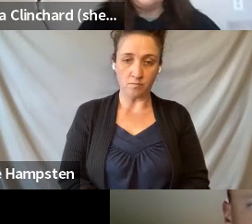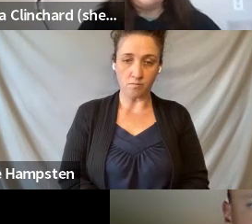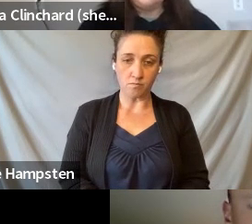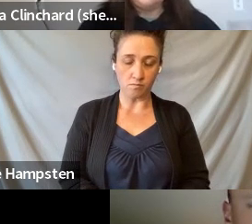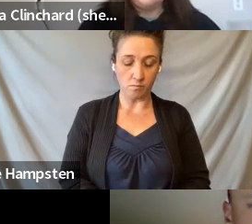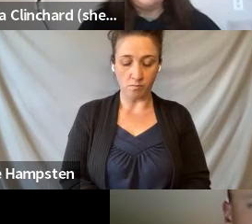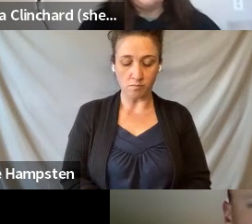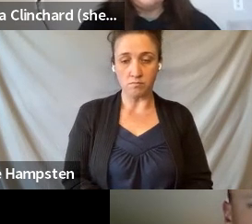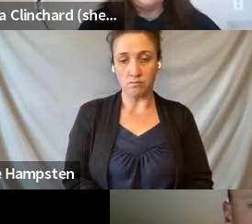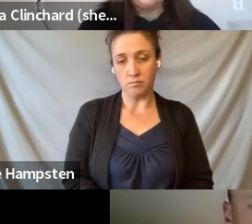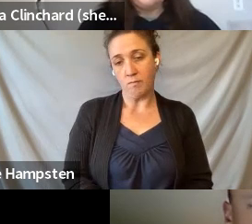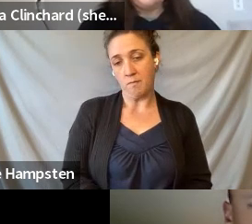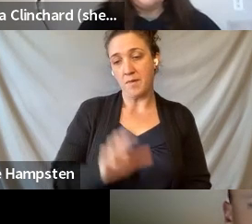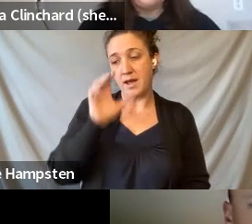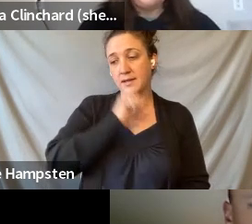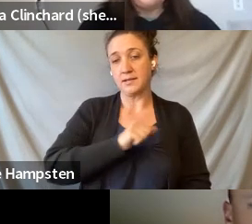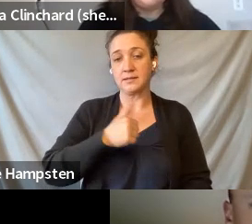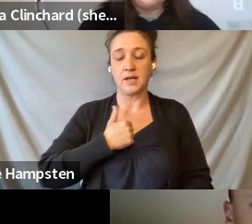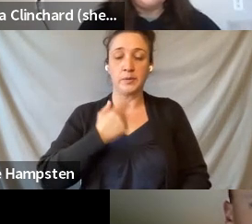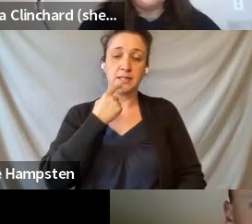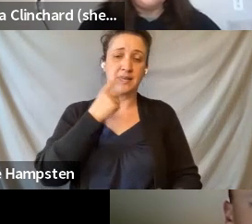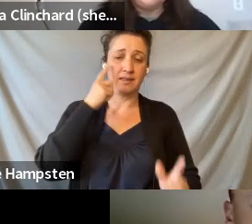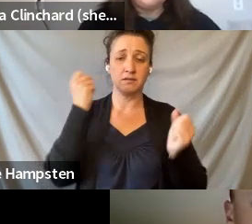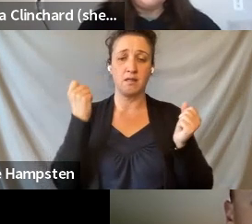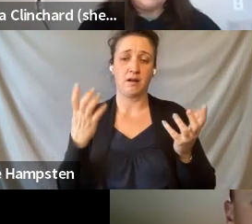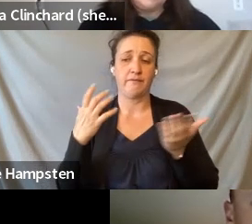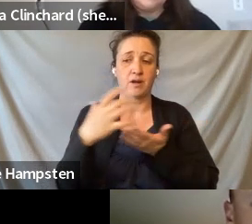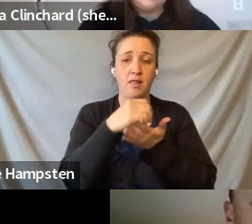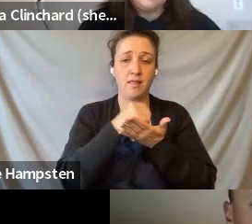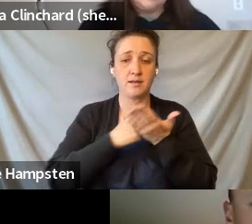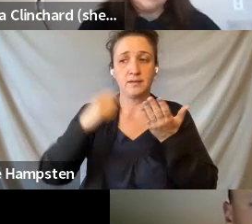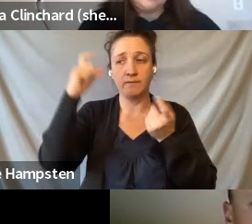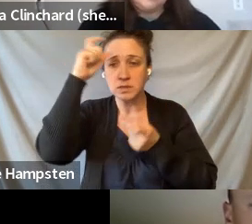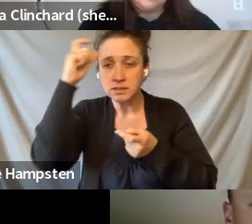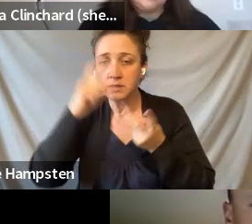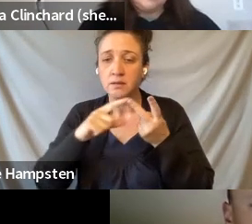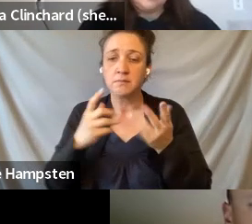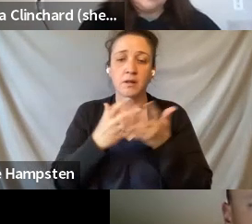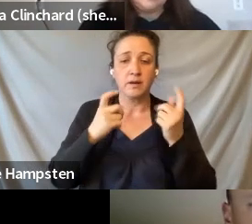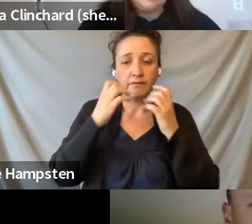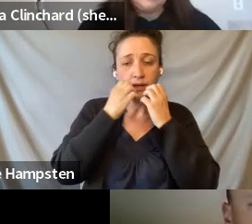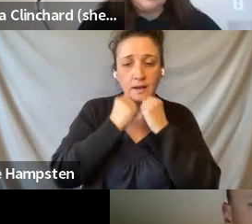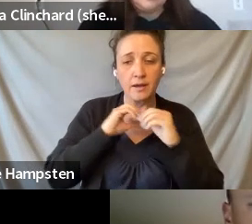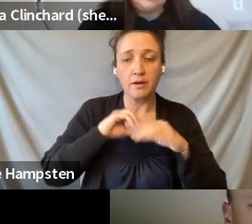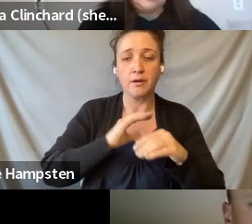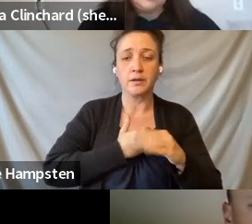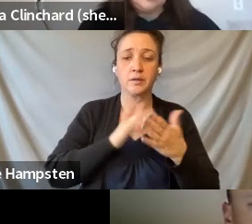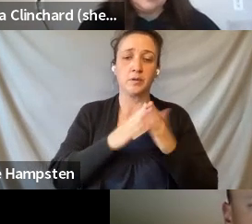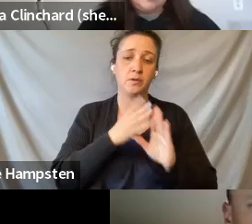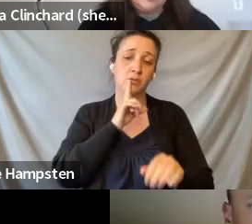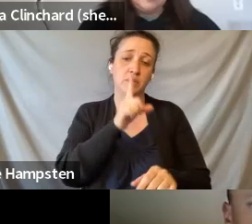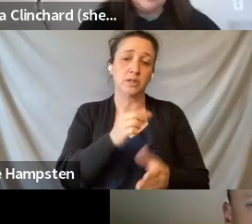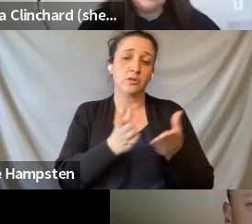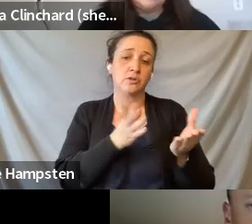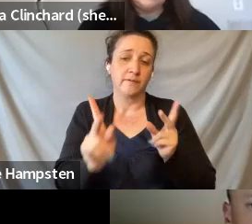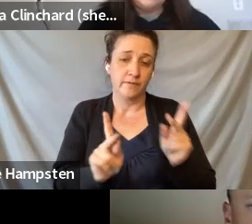I guess I would just say, I think there's a lot of collective wisdom and a lot of care in our community to really serve folks. And